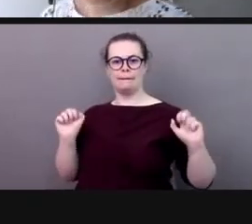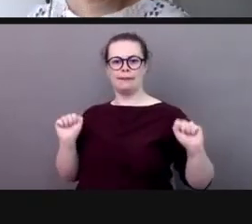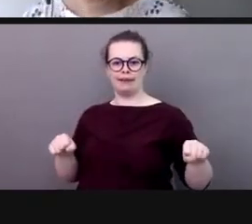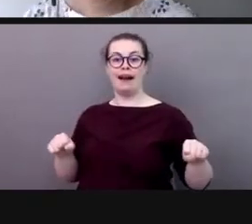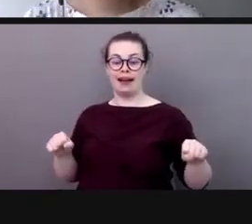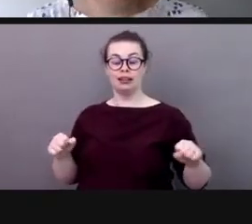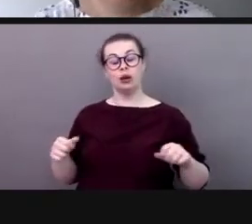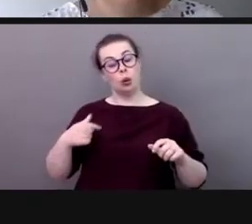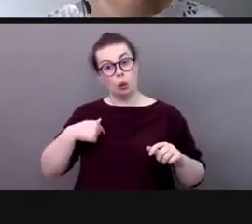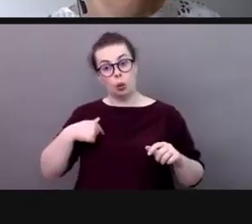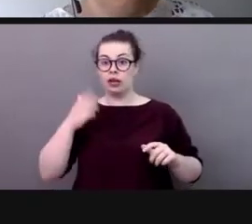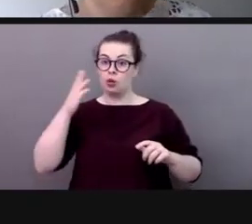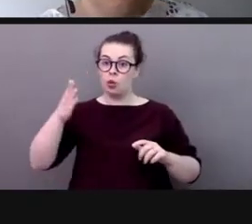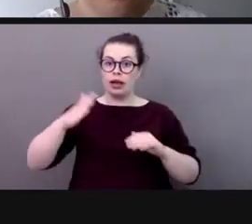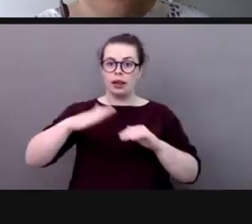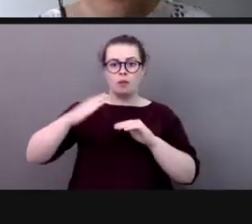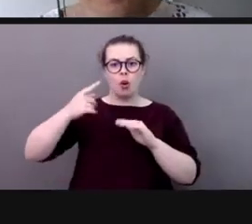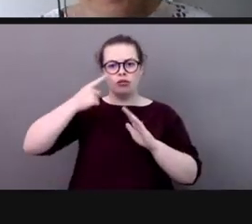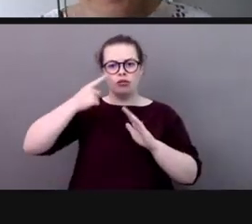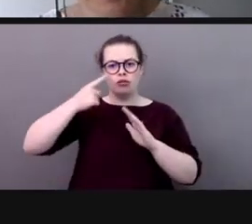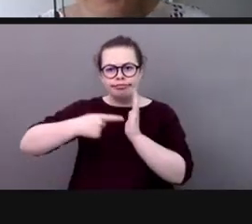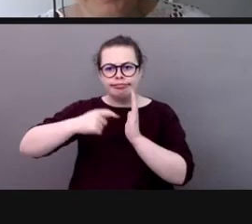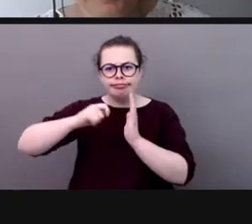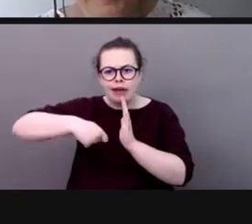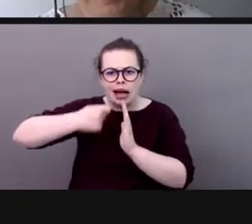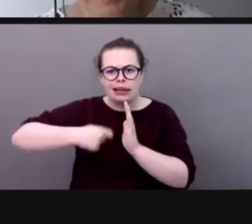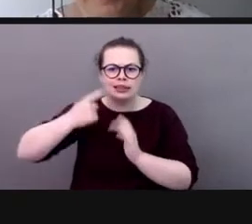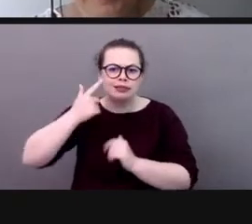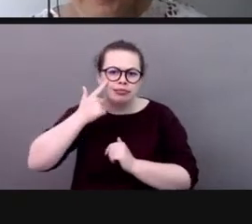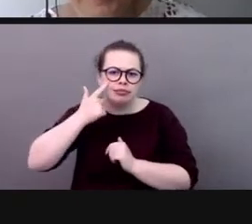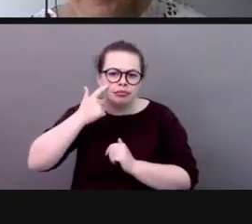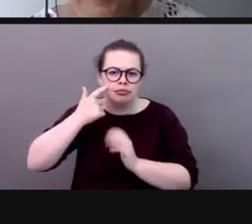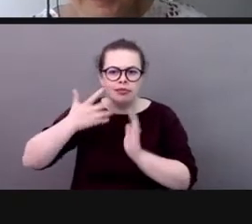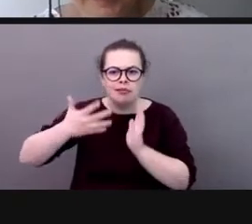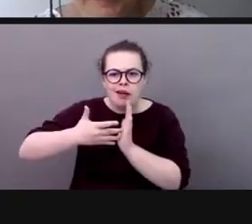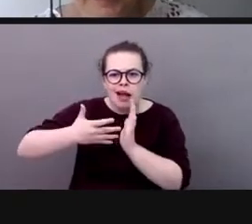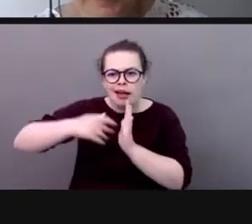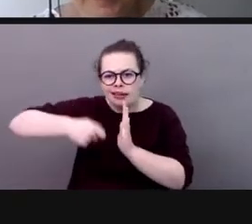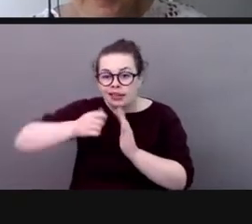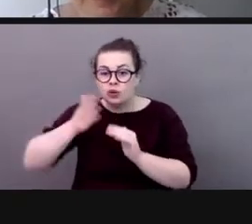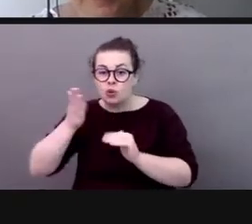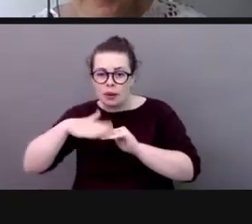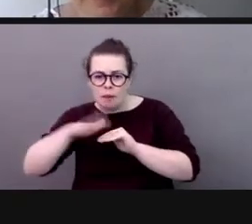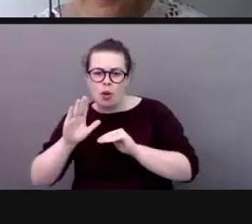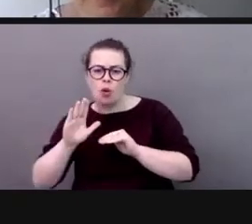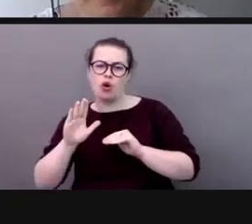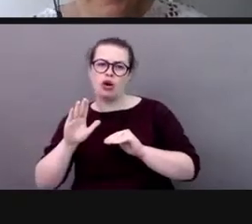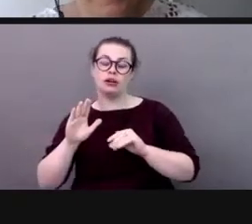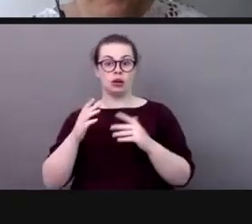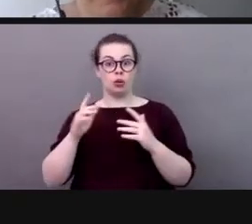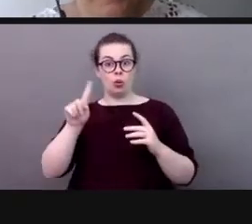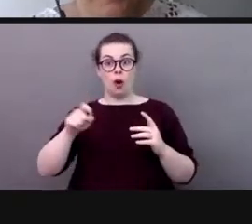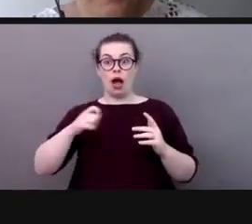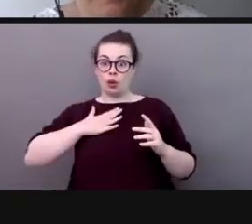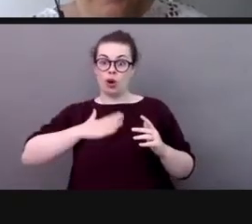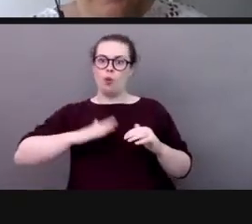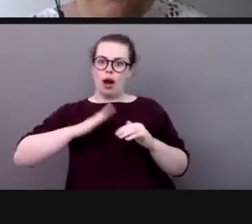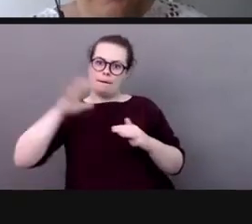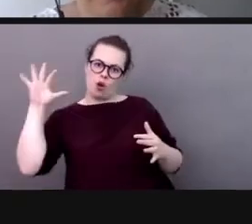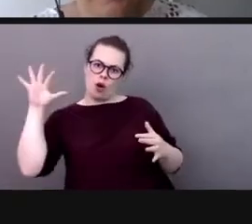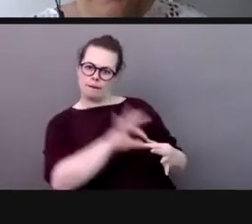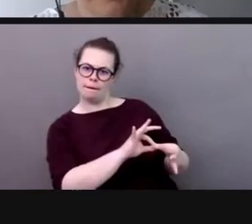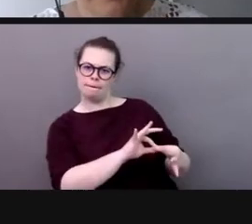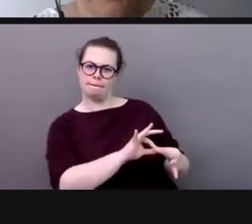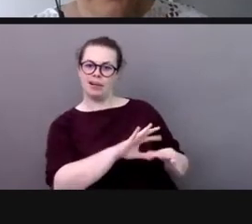pilot more in that sense, and make sure that there's more direct access, and really